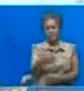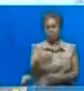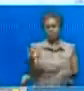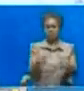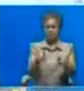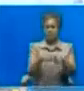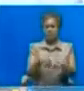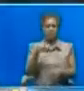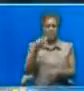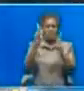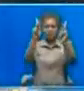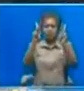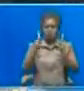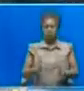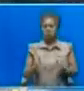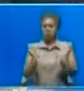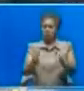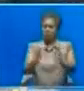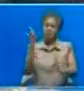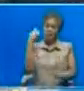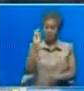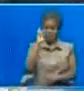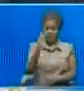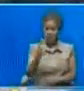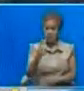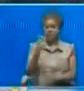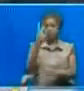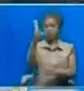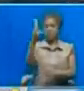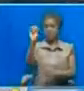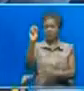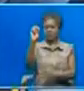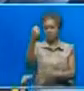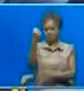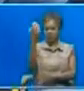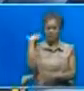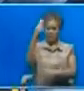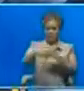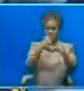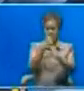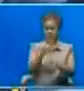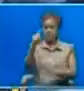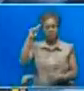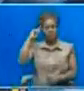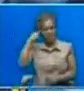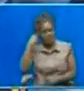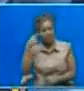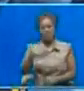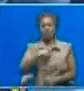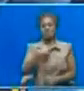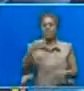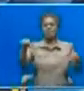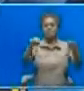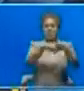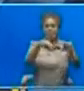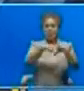along Kapsabet Kisumu Road, was last seen on December 25th last year. They thought he was visiting members